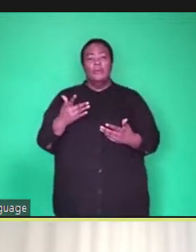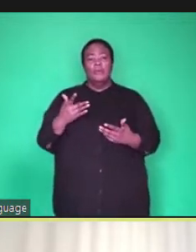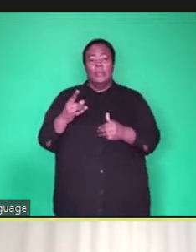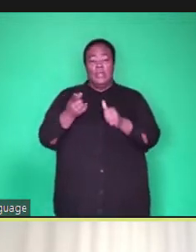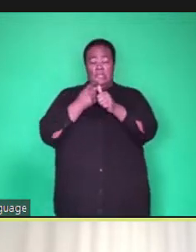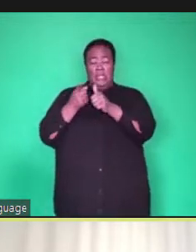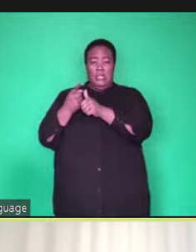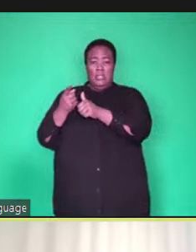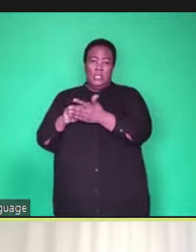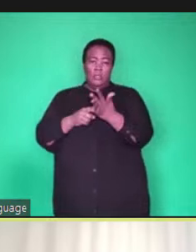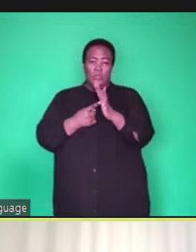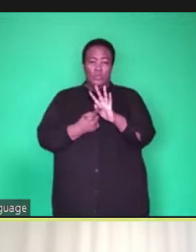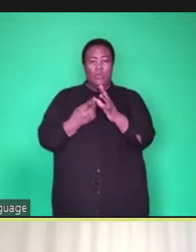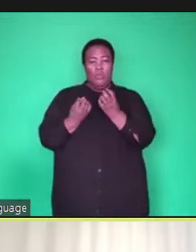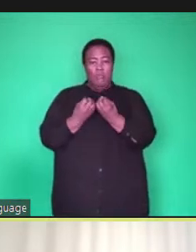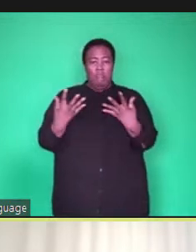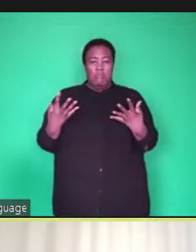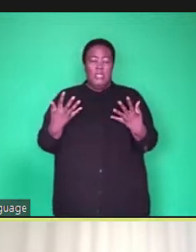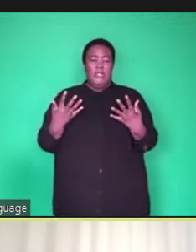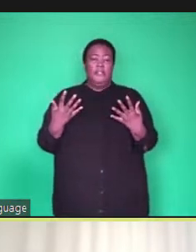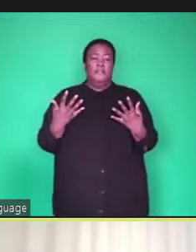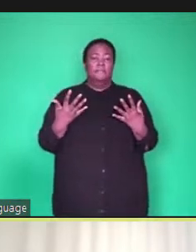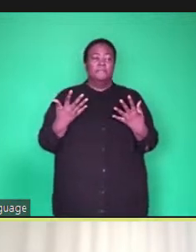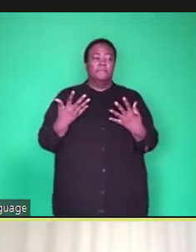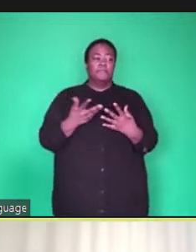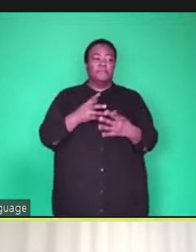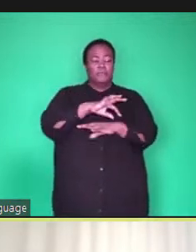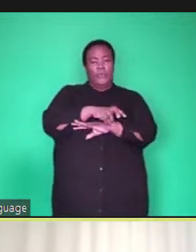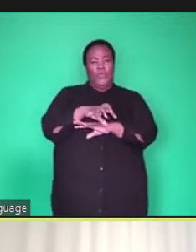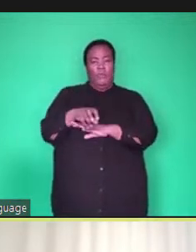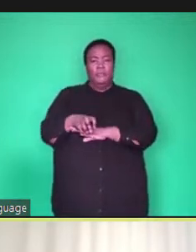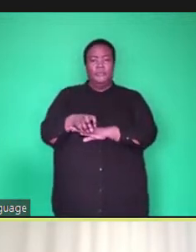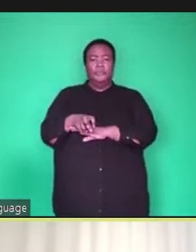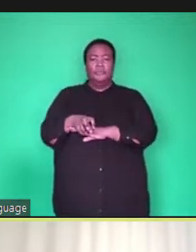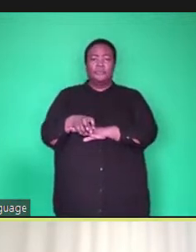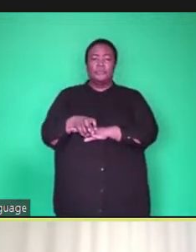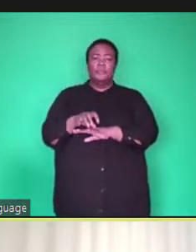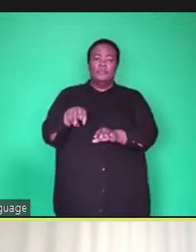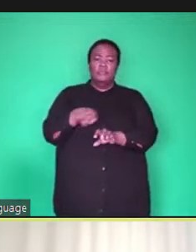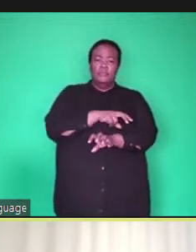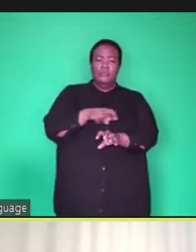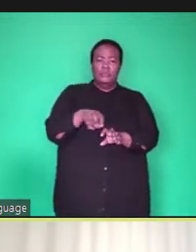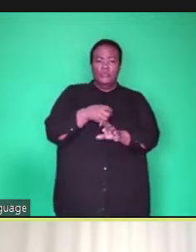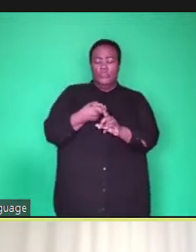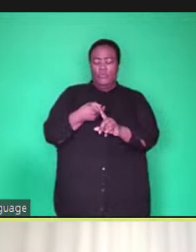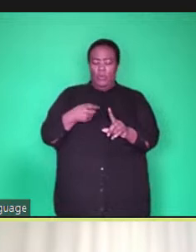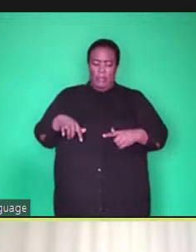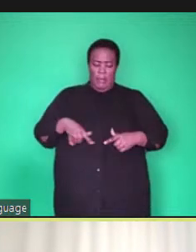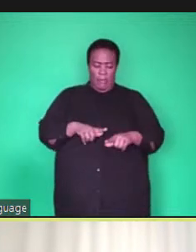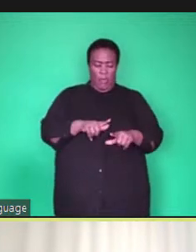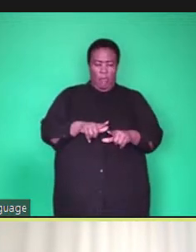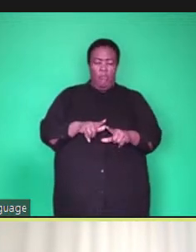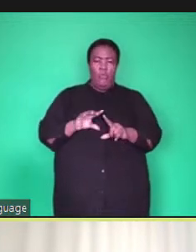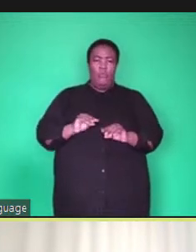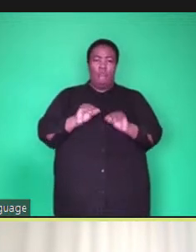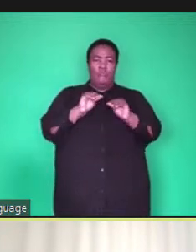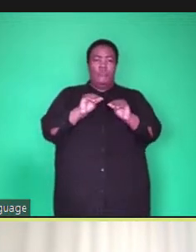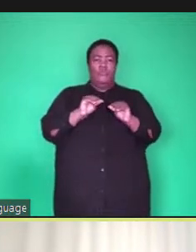shown various established inter-provincial migration corridors. So, for example, from Limpopo to Gauteng,